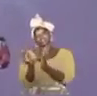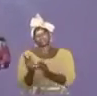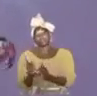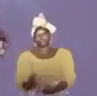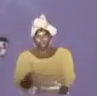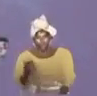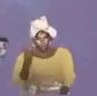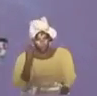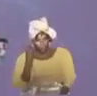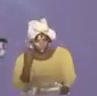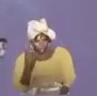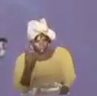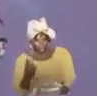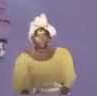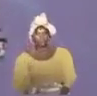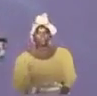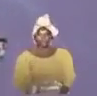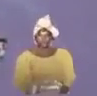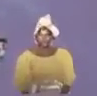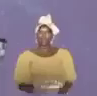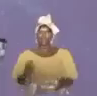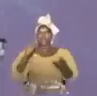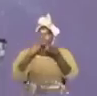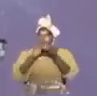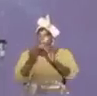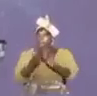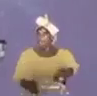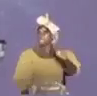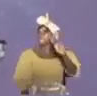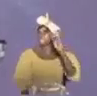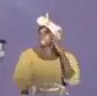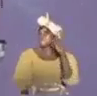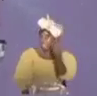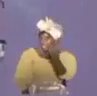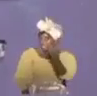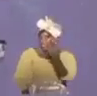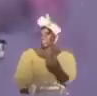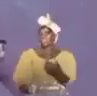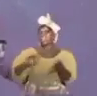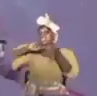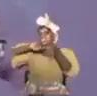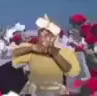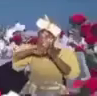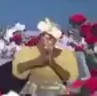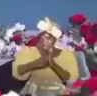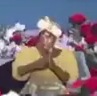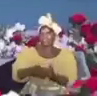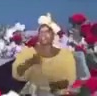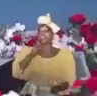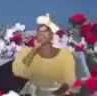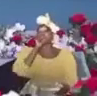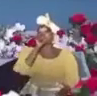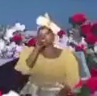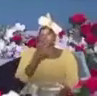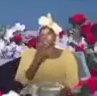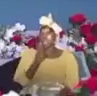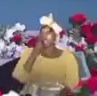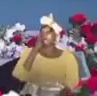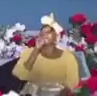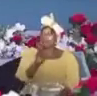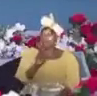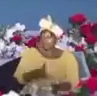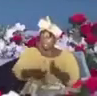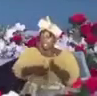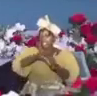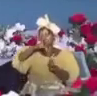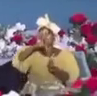we still learning? Still examining the first key. That to find rest roundabout, you must be